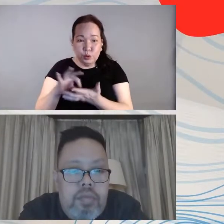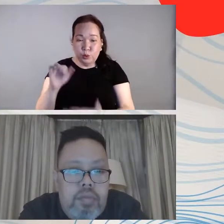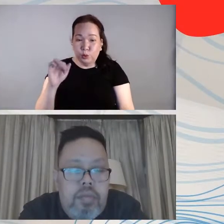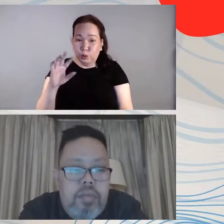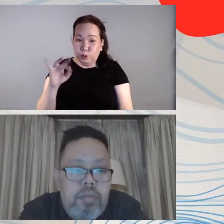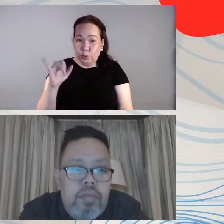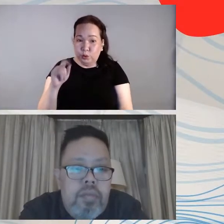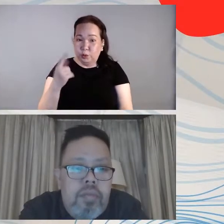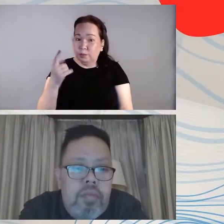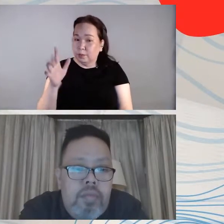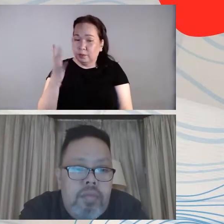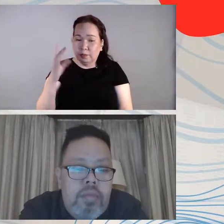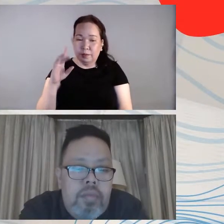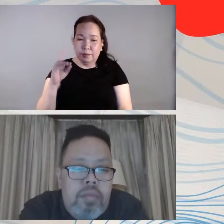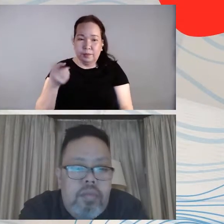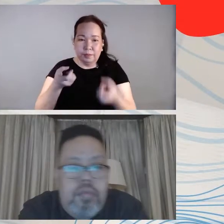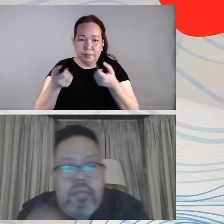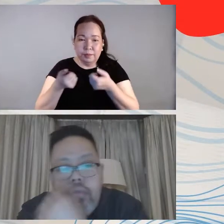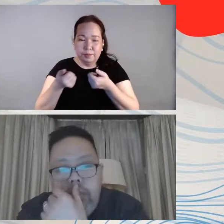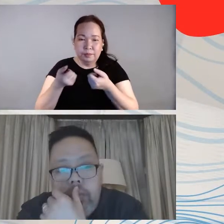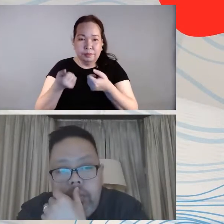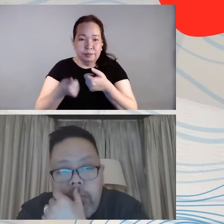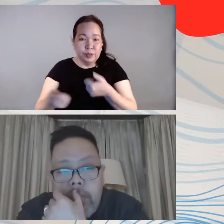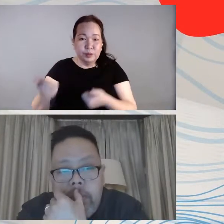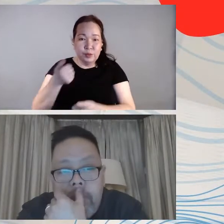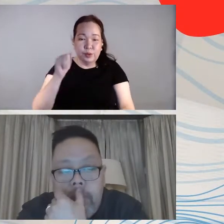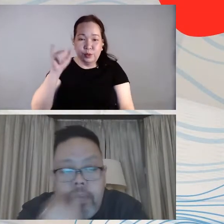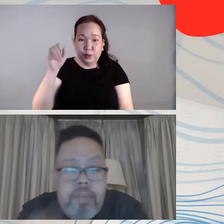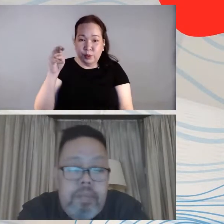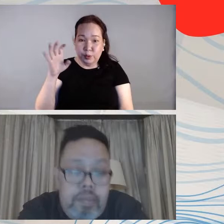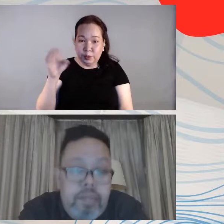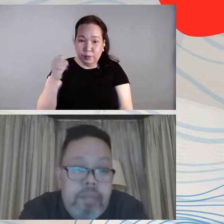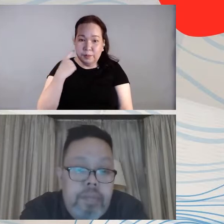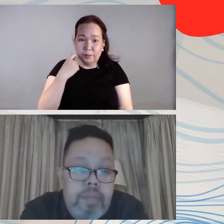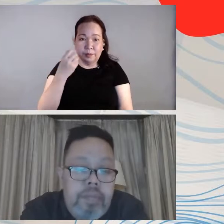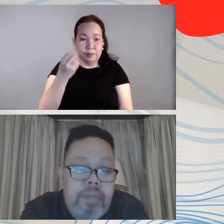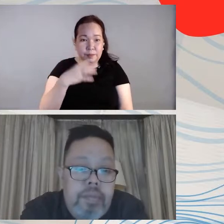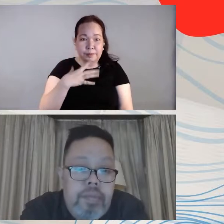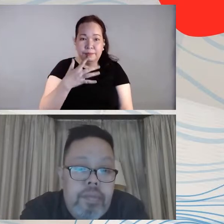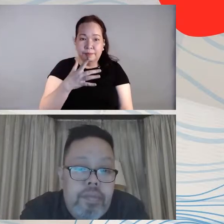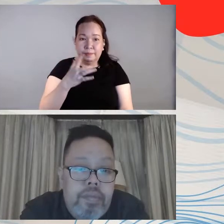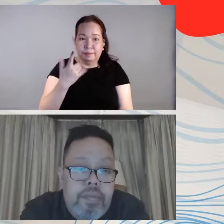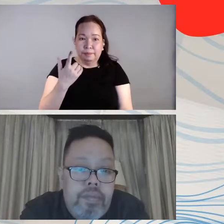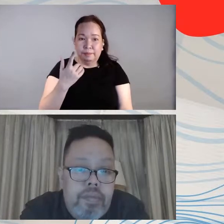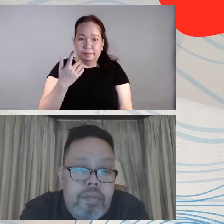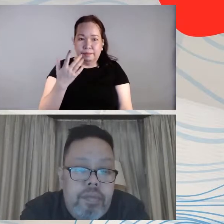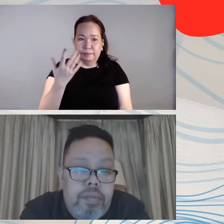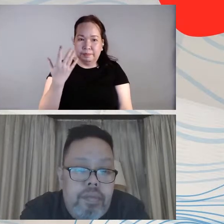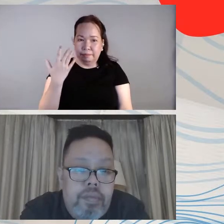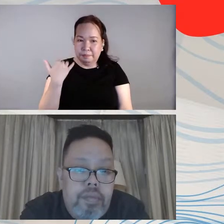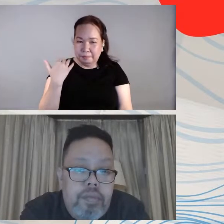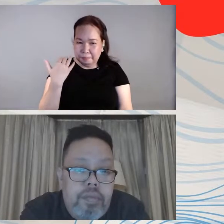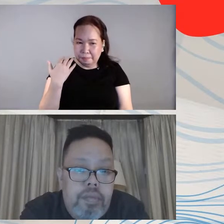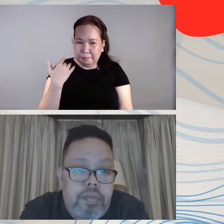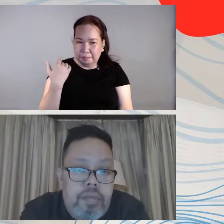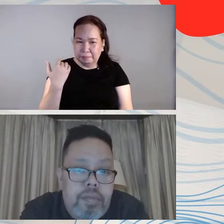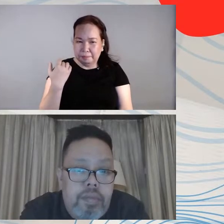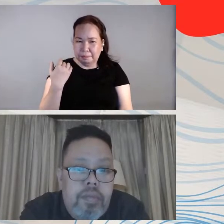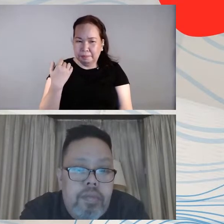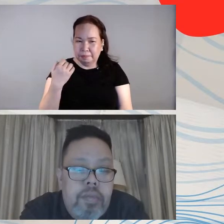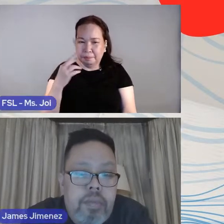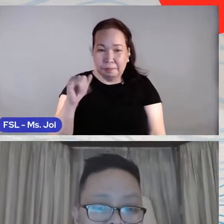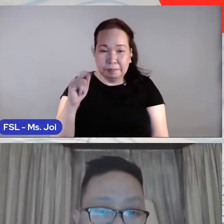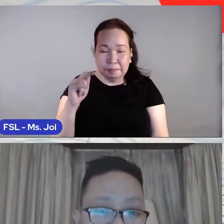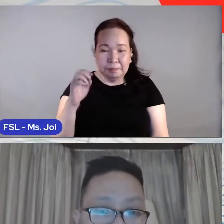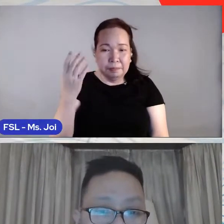expectations? Na-mention po kanina ni Atty Helen yung accuracy rate of the previous RMA. What are your expectations